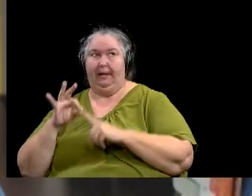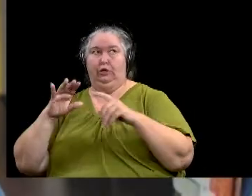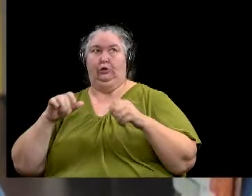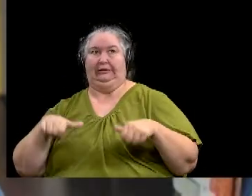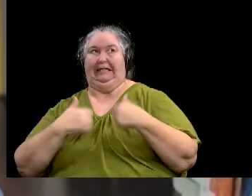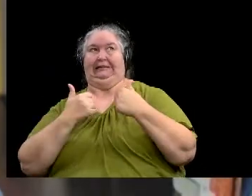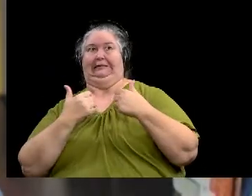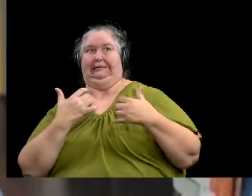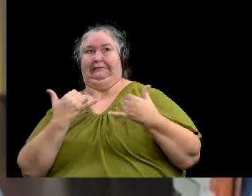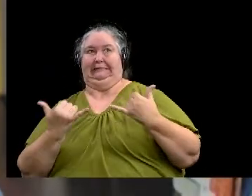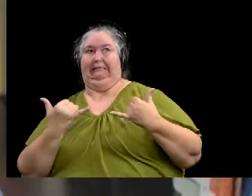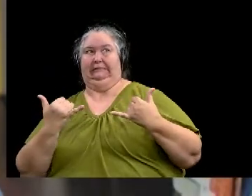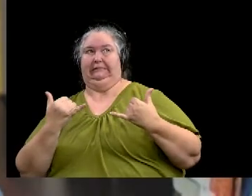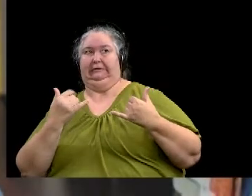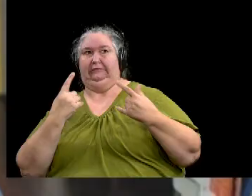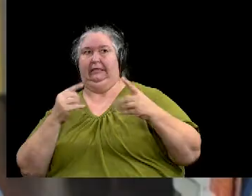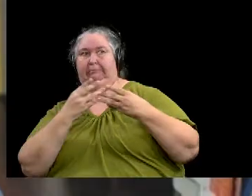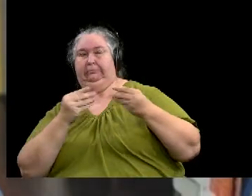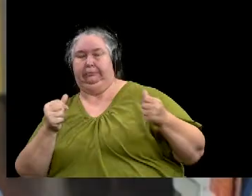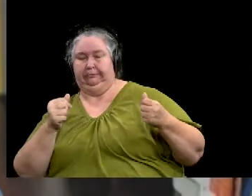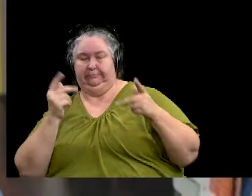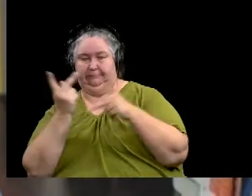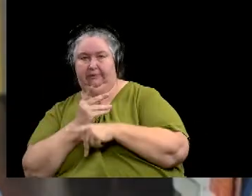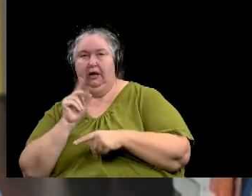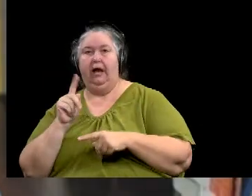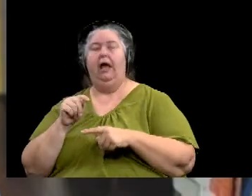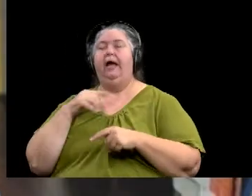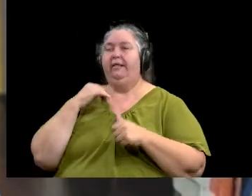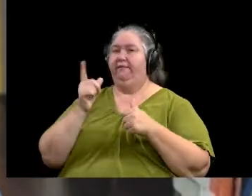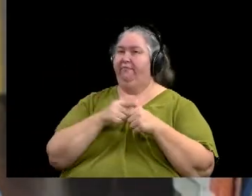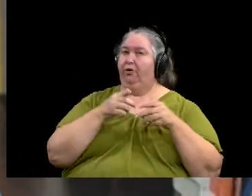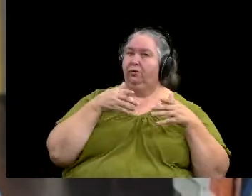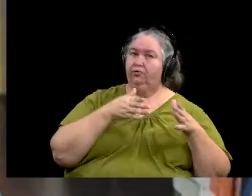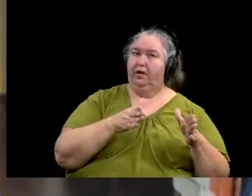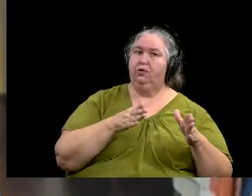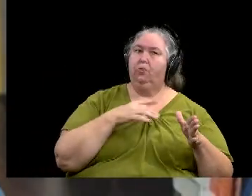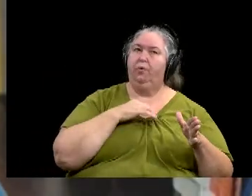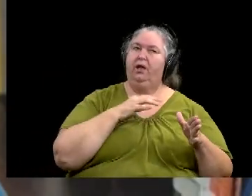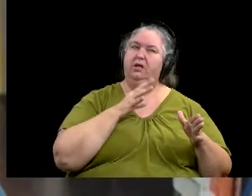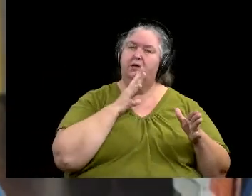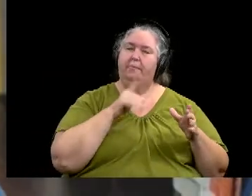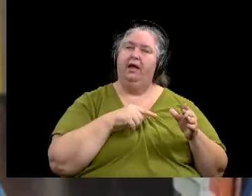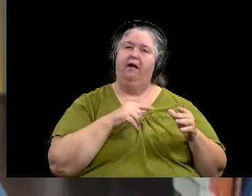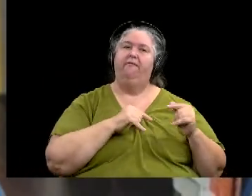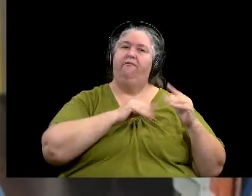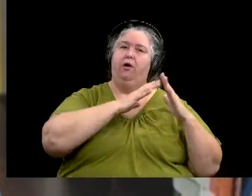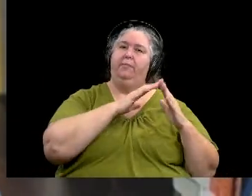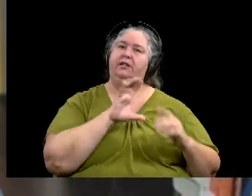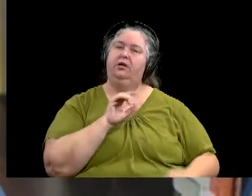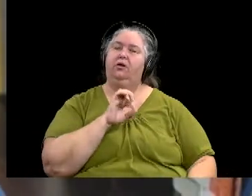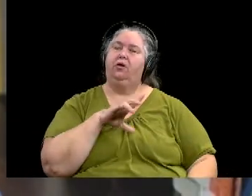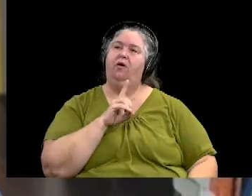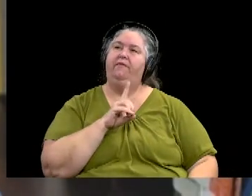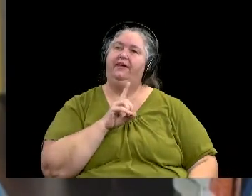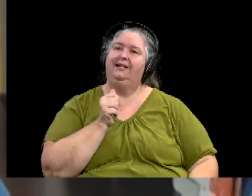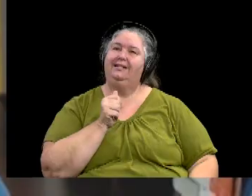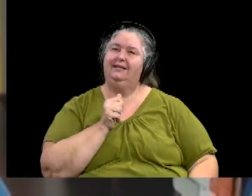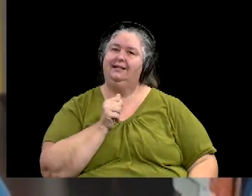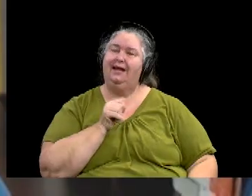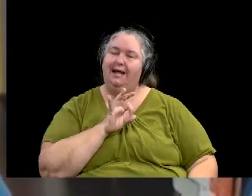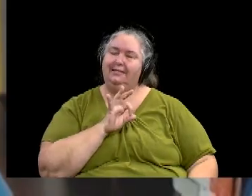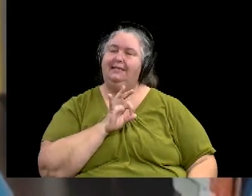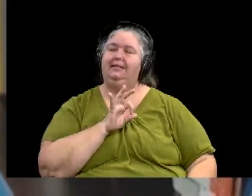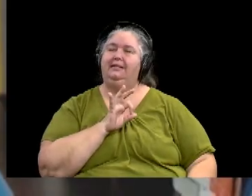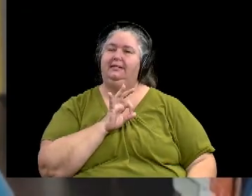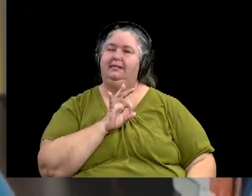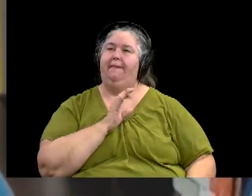that we have started on is forming the COVID-19 Vaccine Planning Coalition. With the information on vaccines